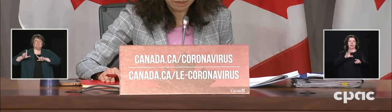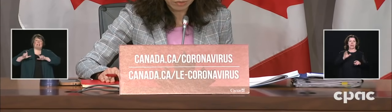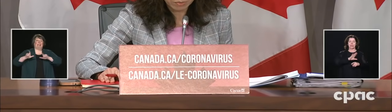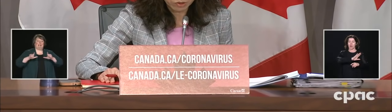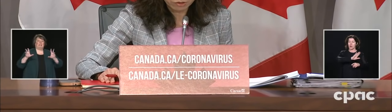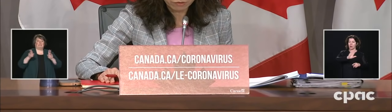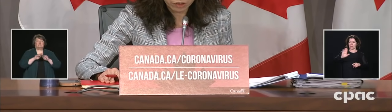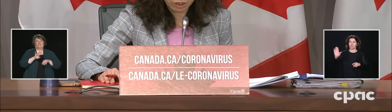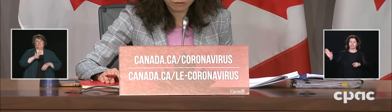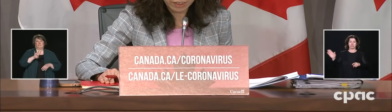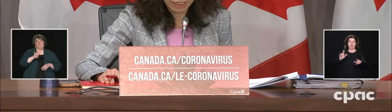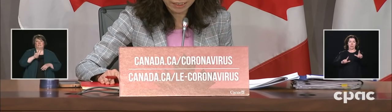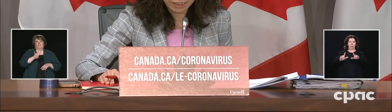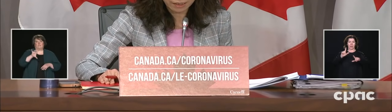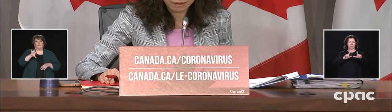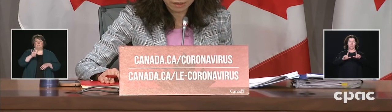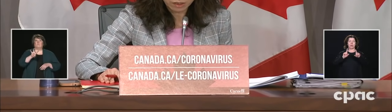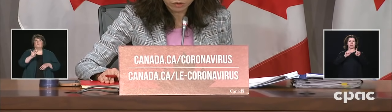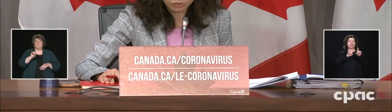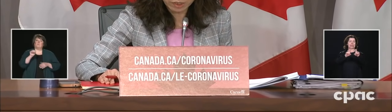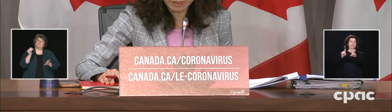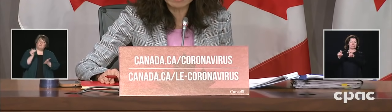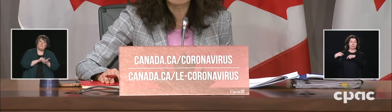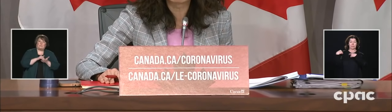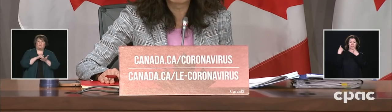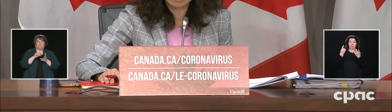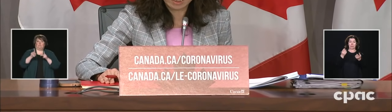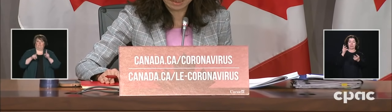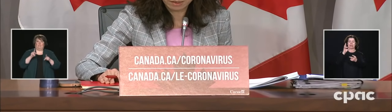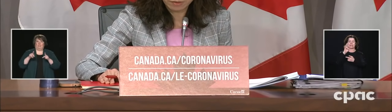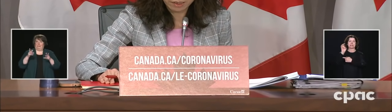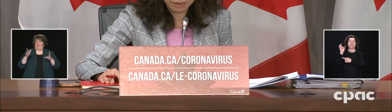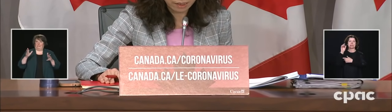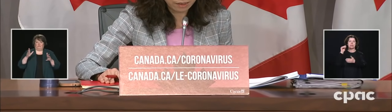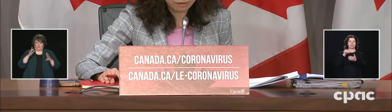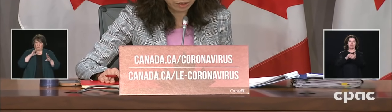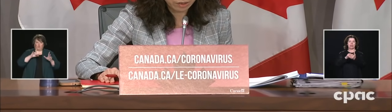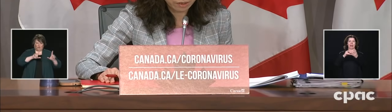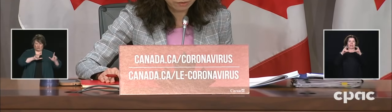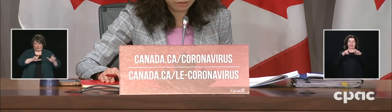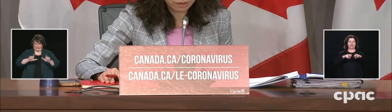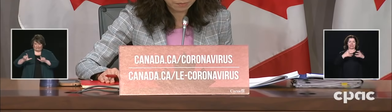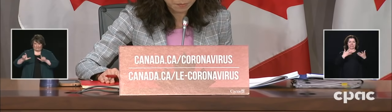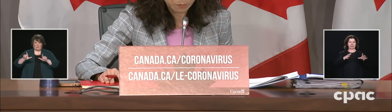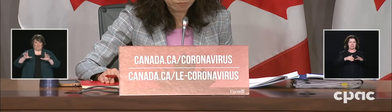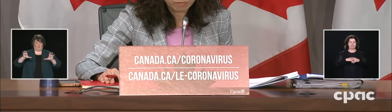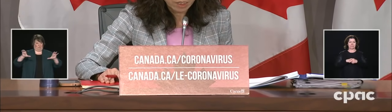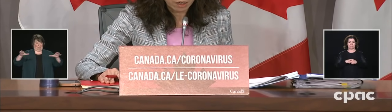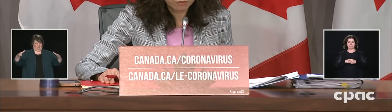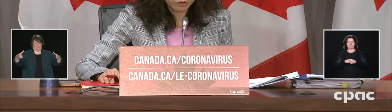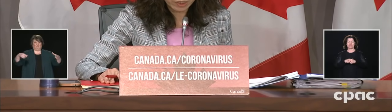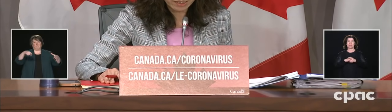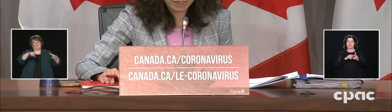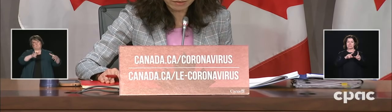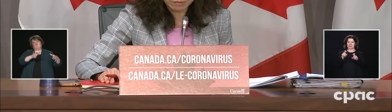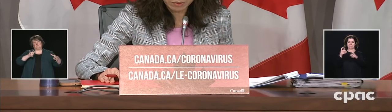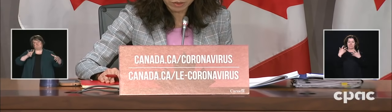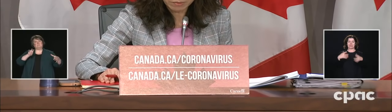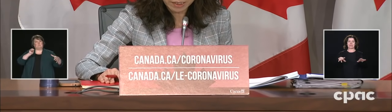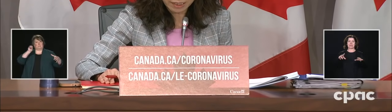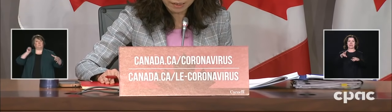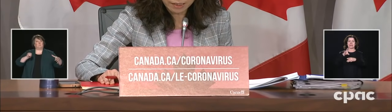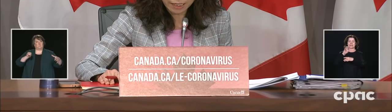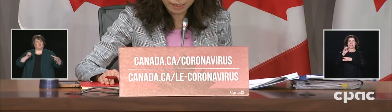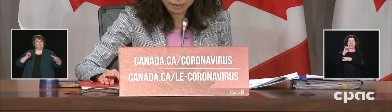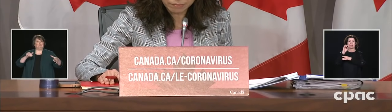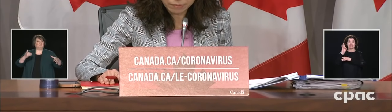740,000 people for COVID-19, with about 7% of these testing positive. Over 20,000 people